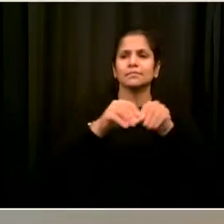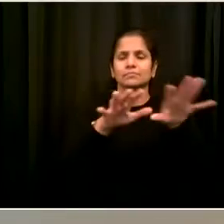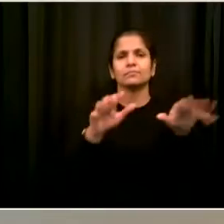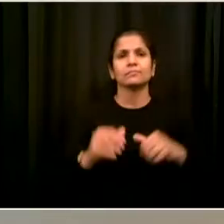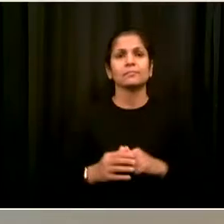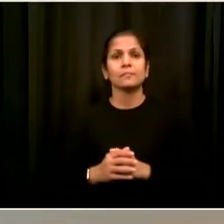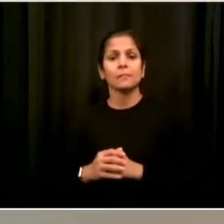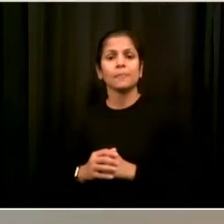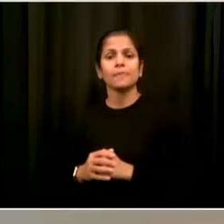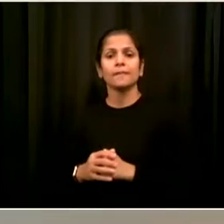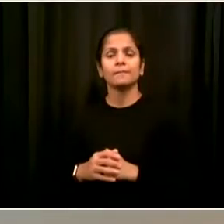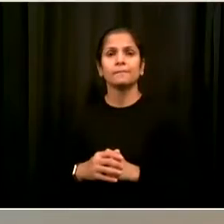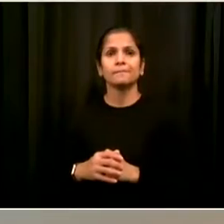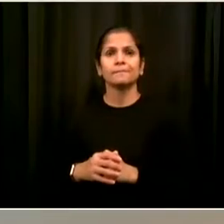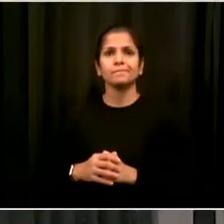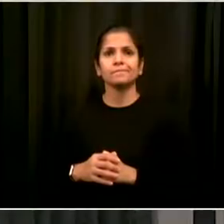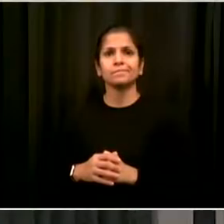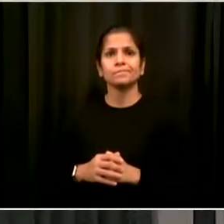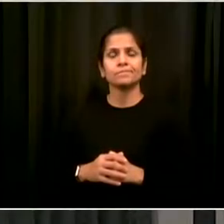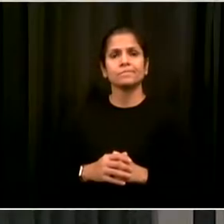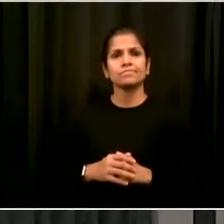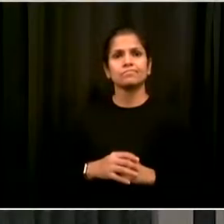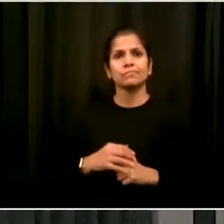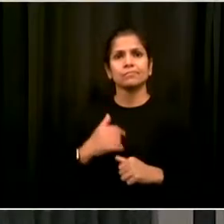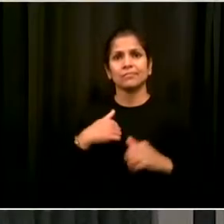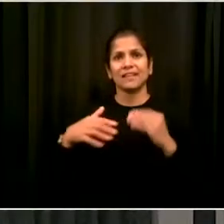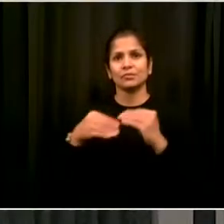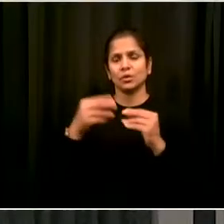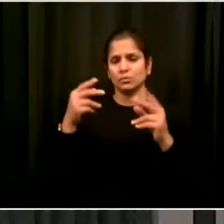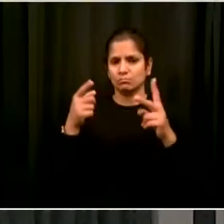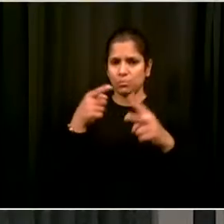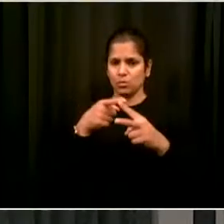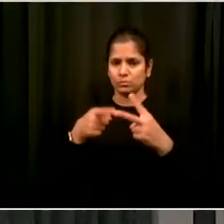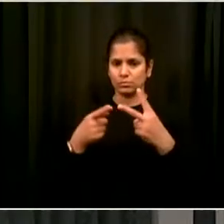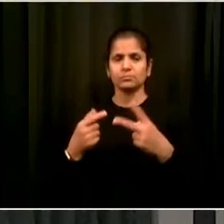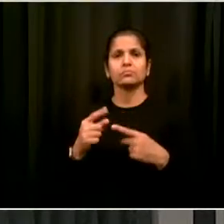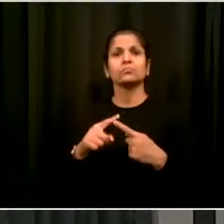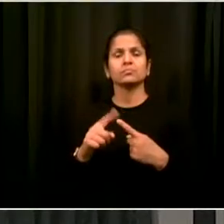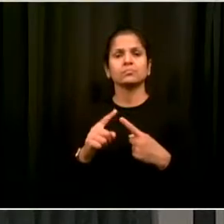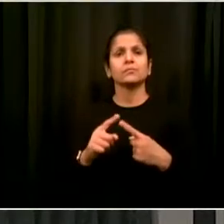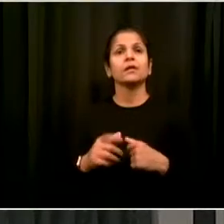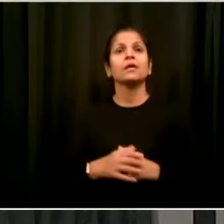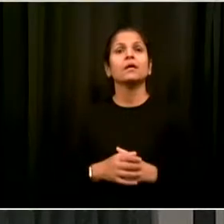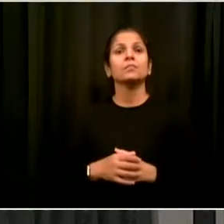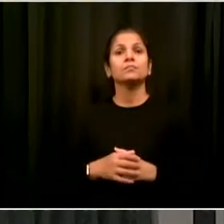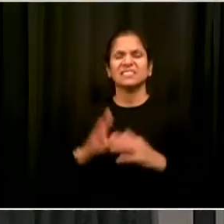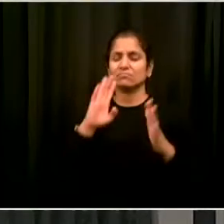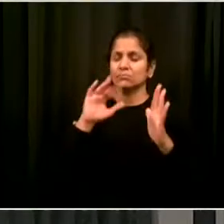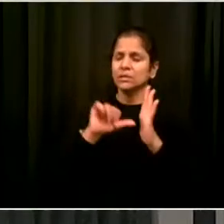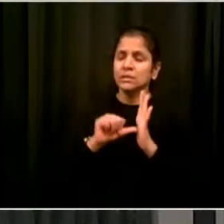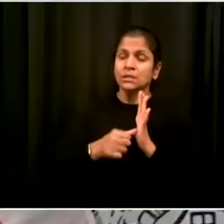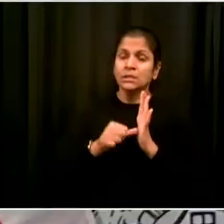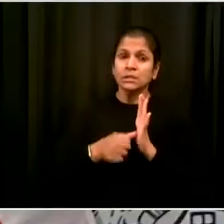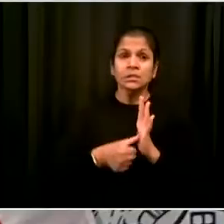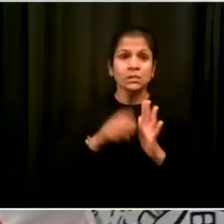Yeah, and two more points, Juliet. One, we've been working deeply with faith communities, our Center for Community and Faith